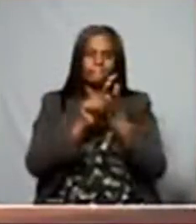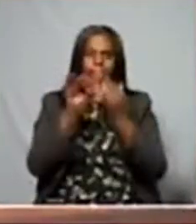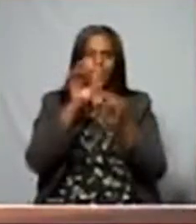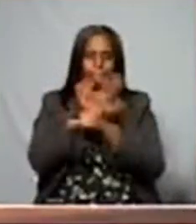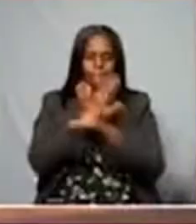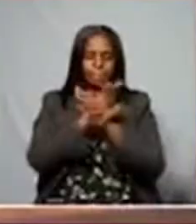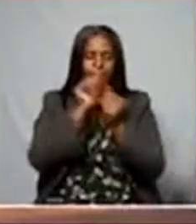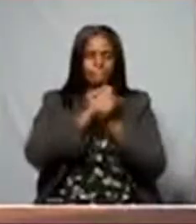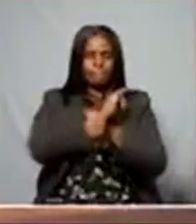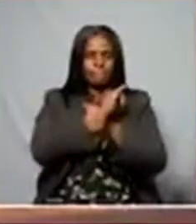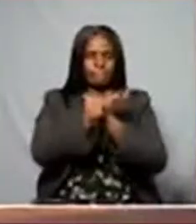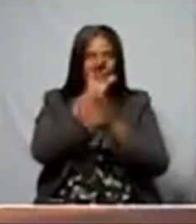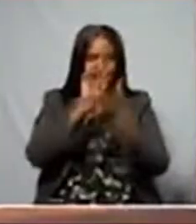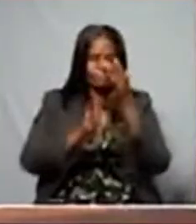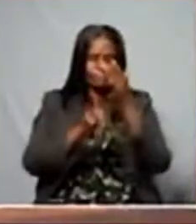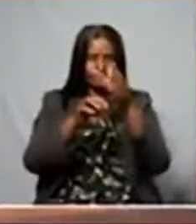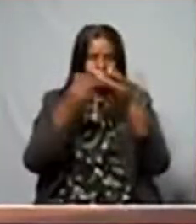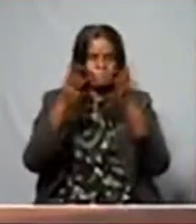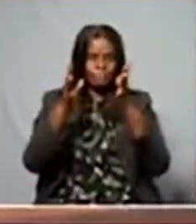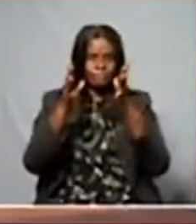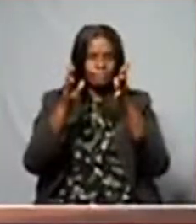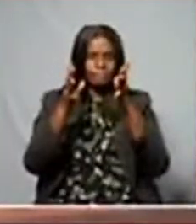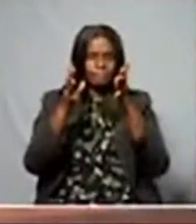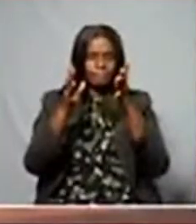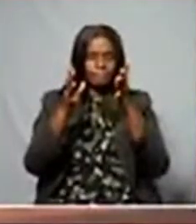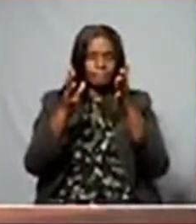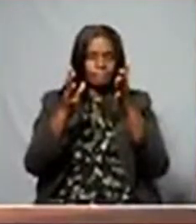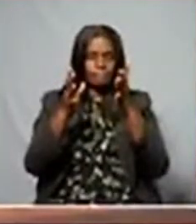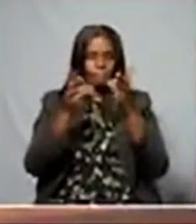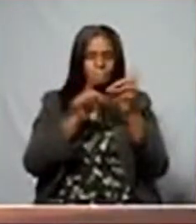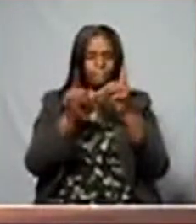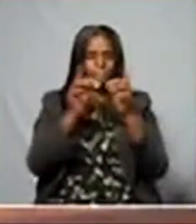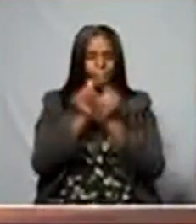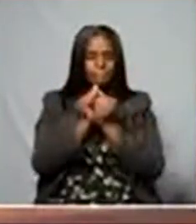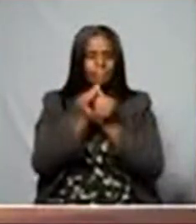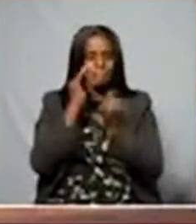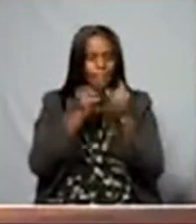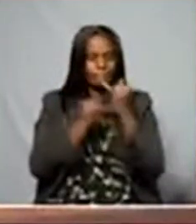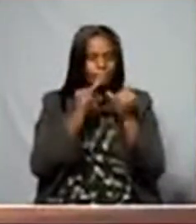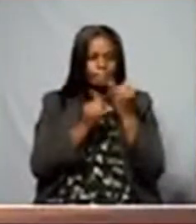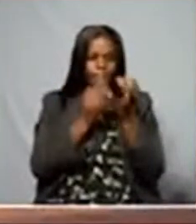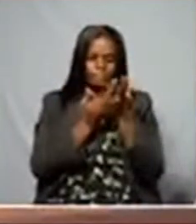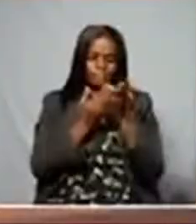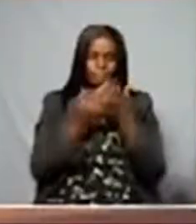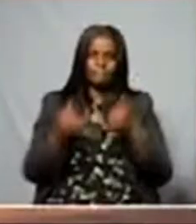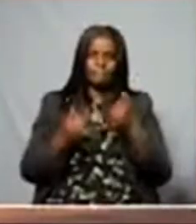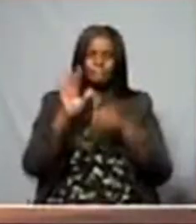of the immunity that which was given to you earlier on. Director and team will end here.